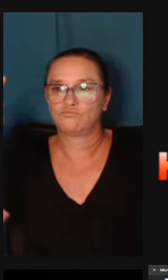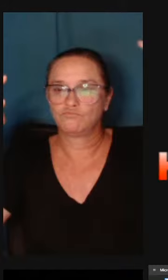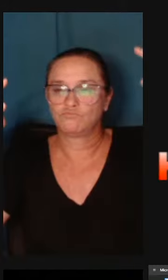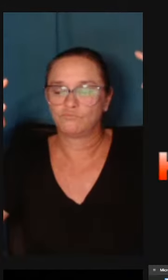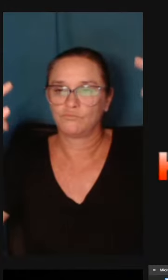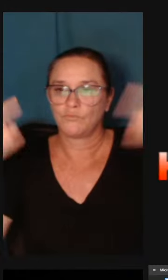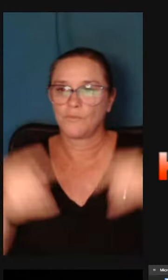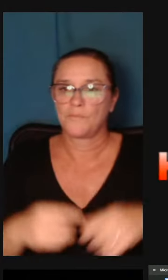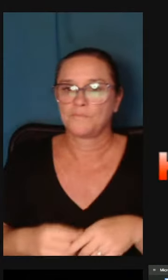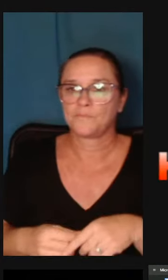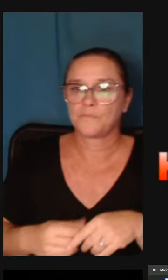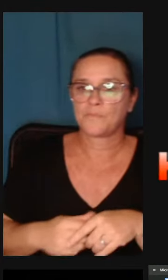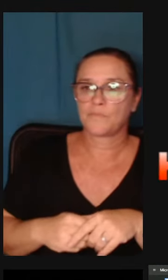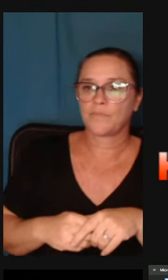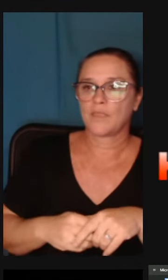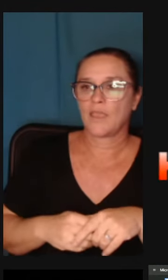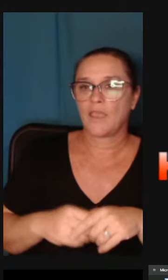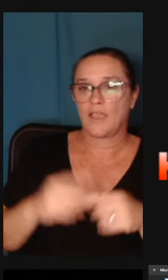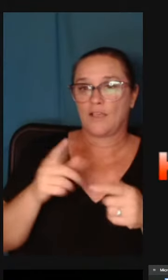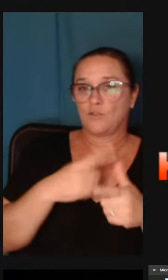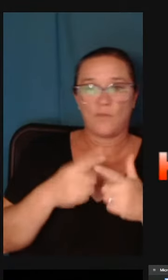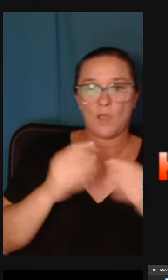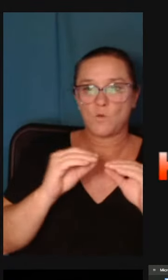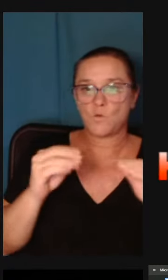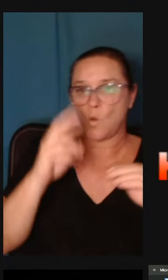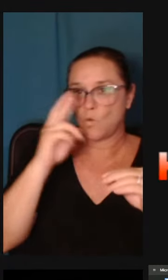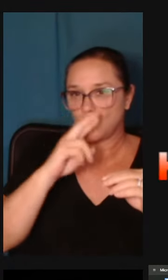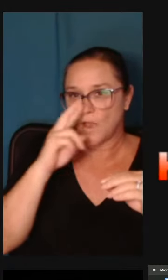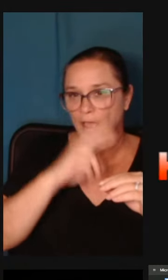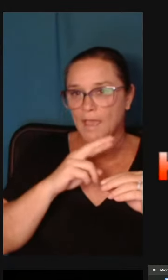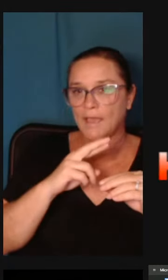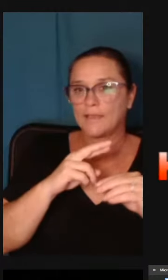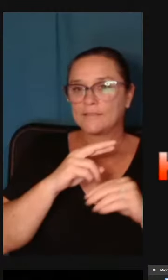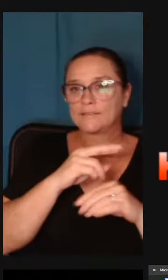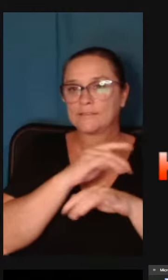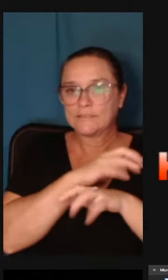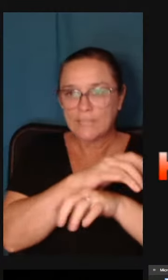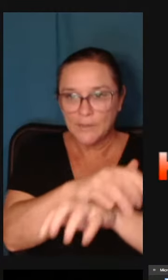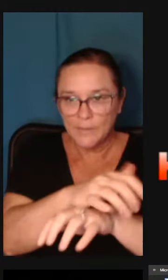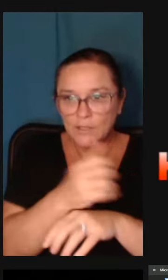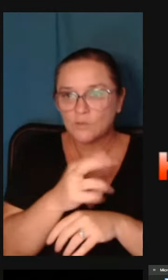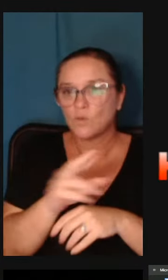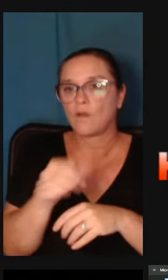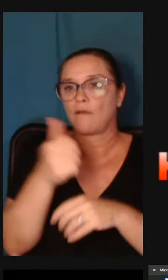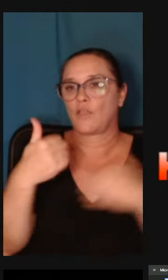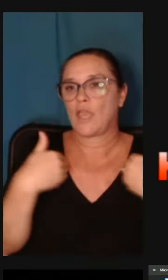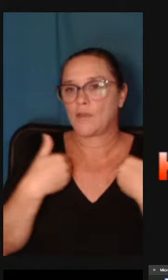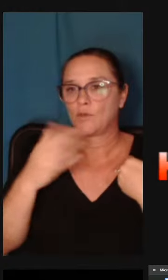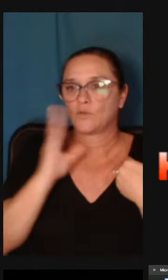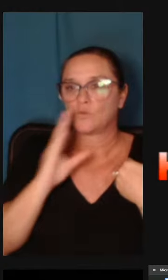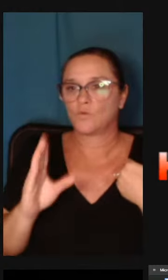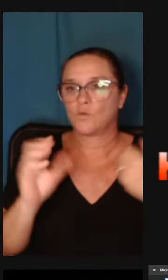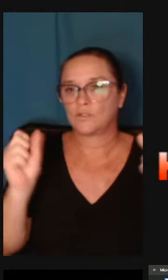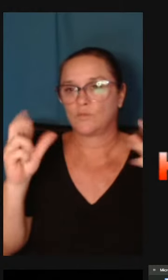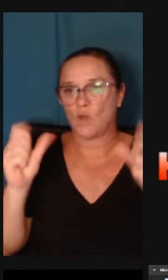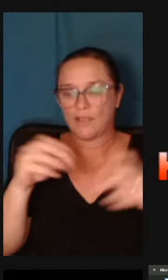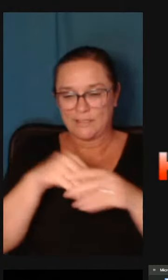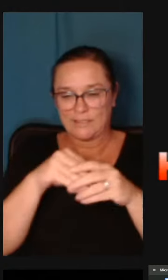So this was so that no rats, centipedes, or other animals would surprise them the next